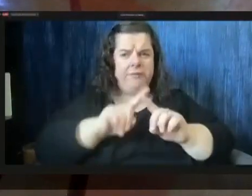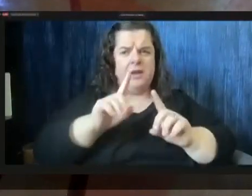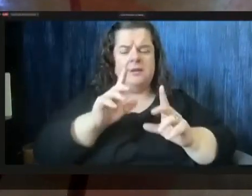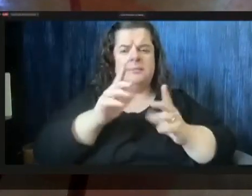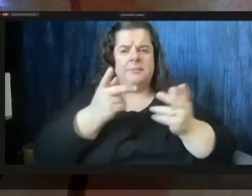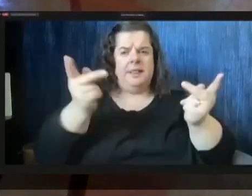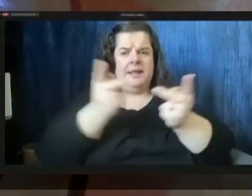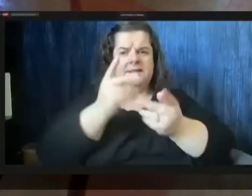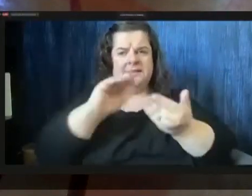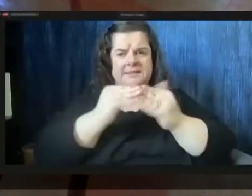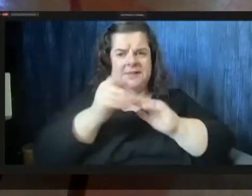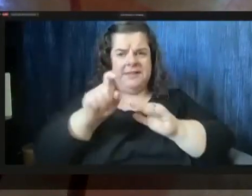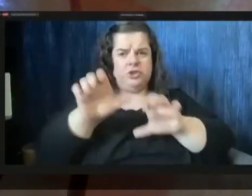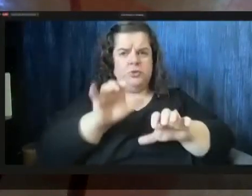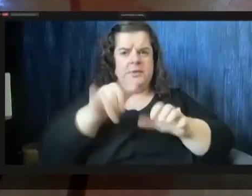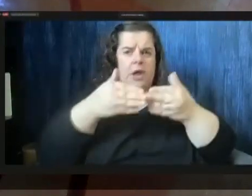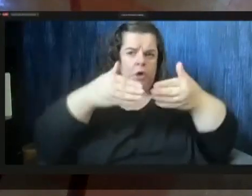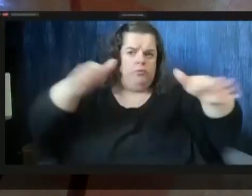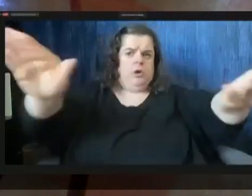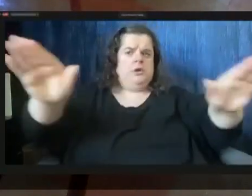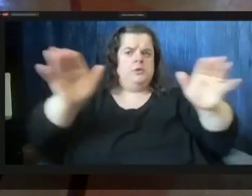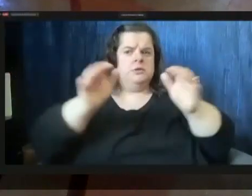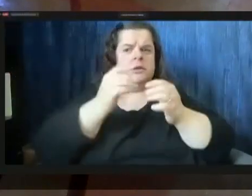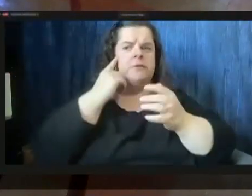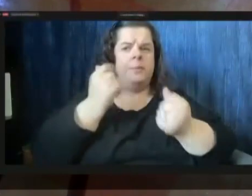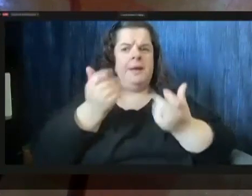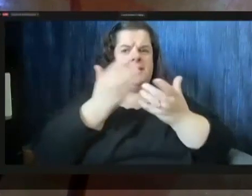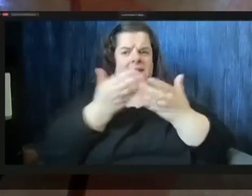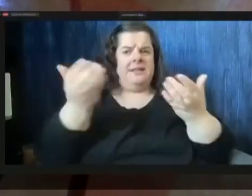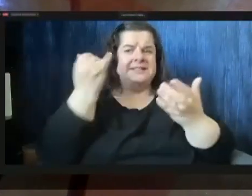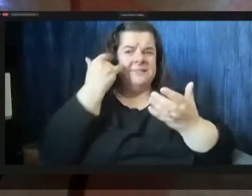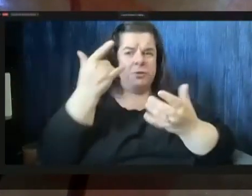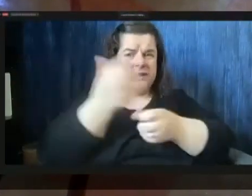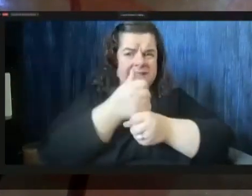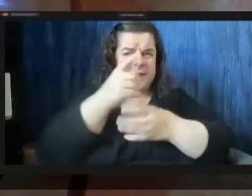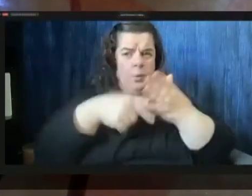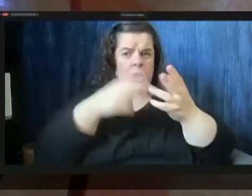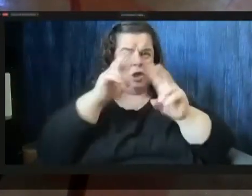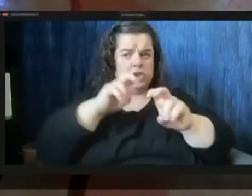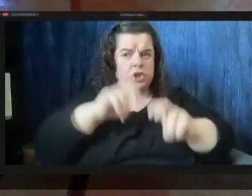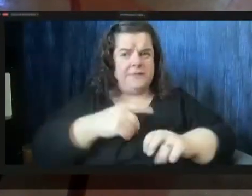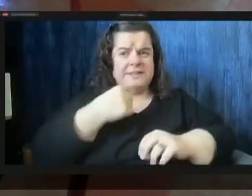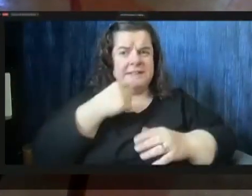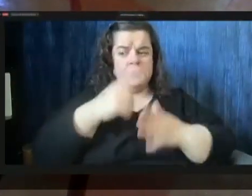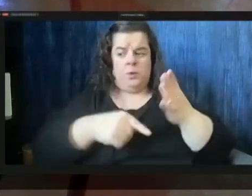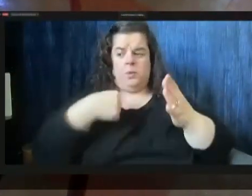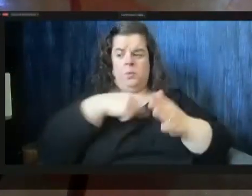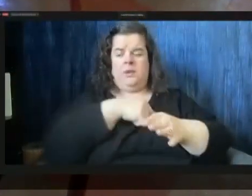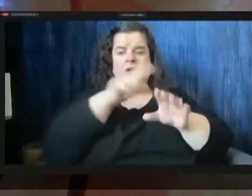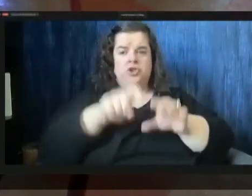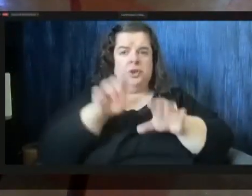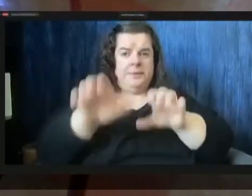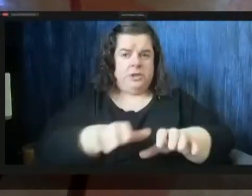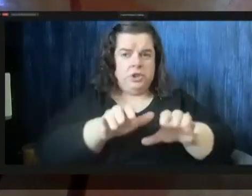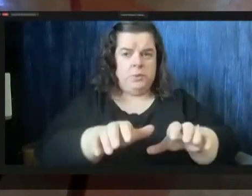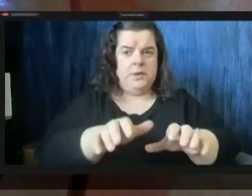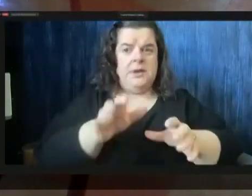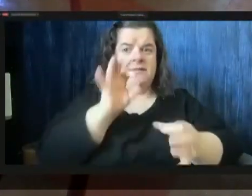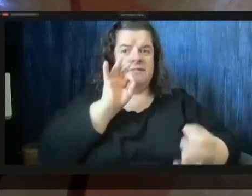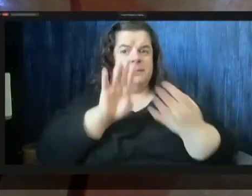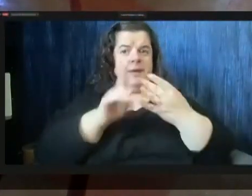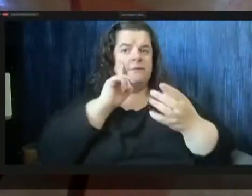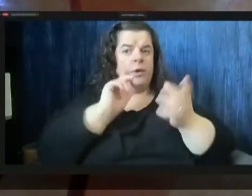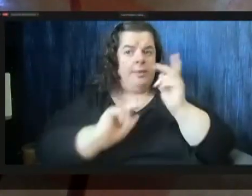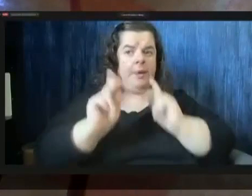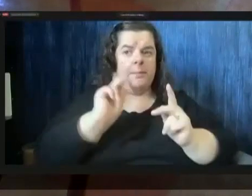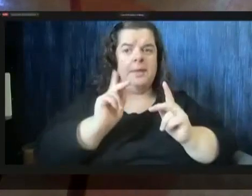do that across the board with all kinds. Because if you're going to take what a survey says as what we should be doing and the feedback for the public, then we